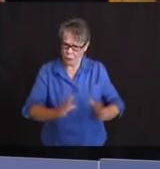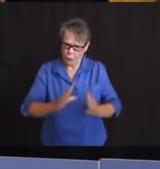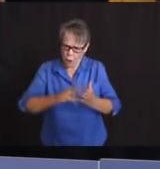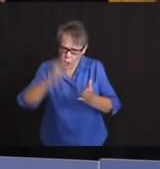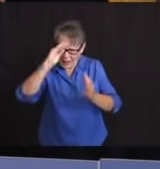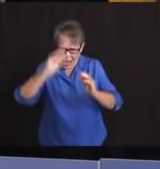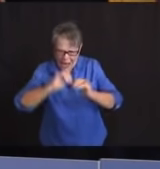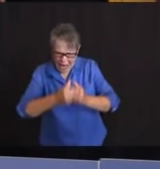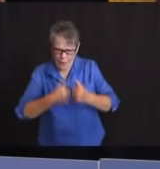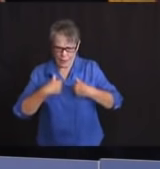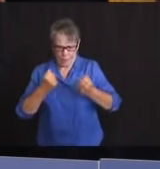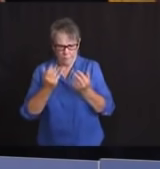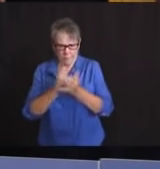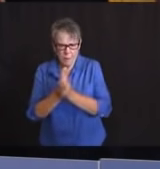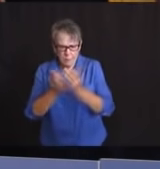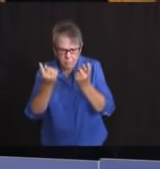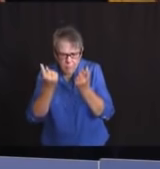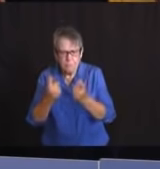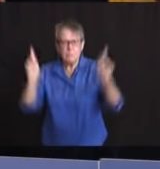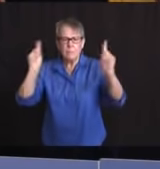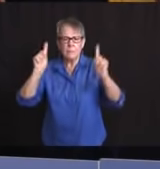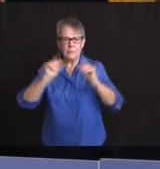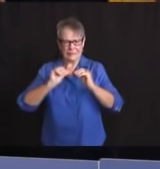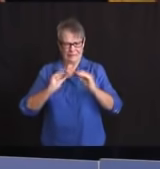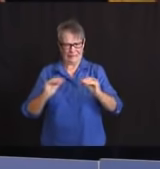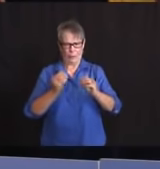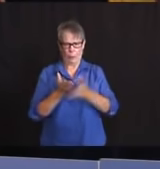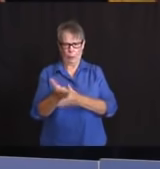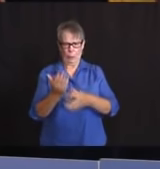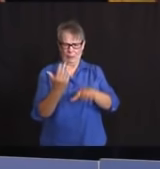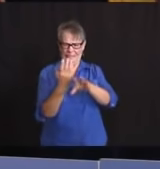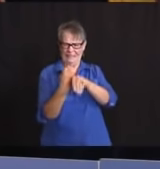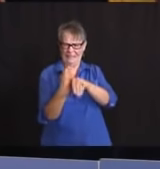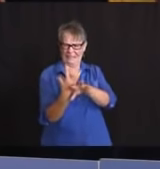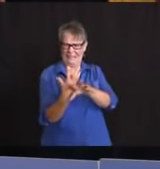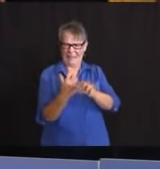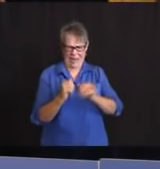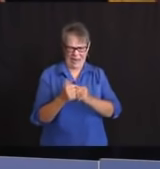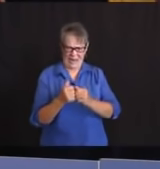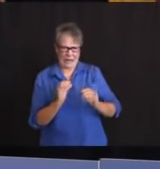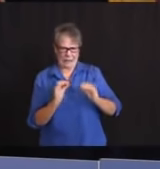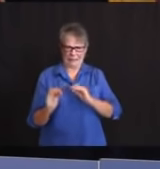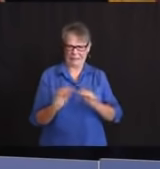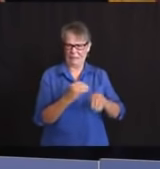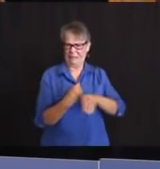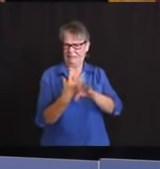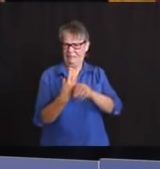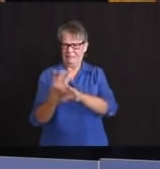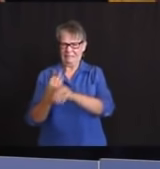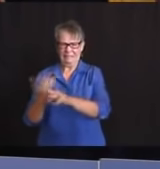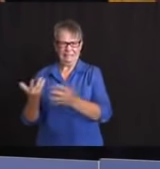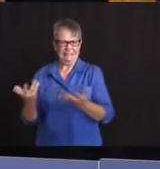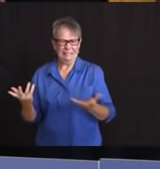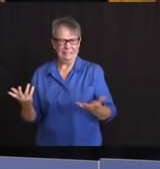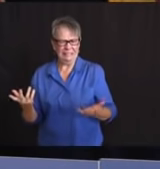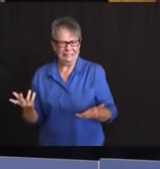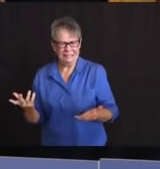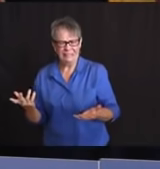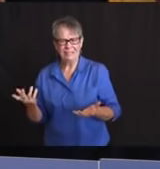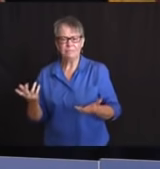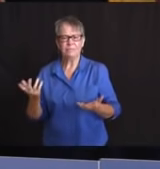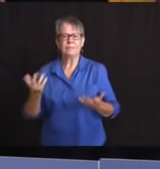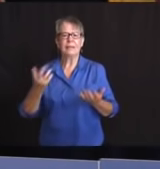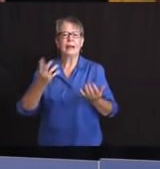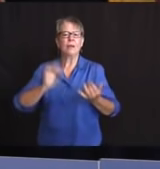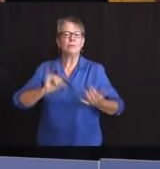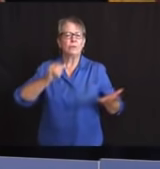school. Just last week, the governor announced his revised fiscal 2021 budget. This includes more than